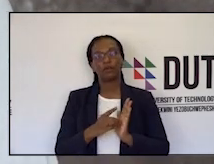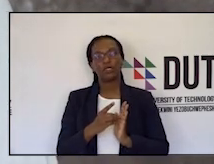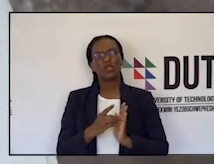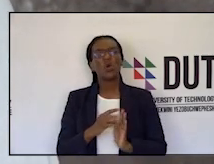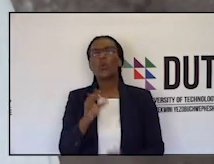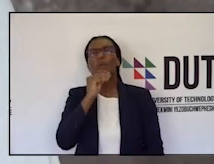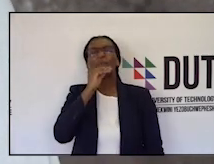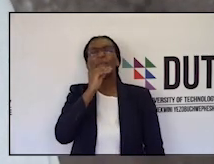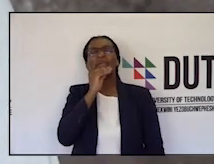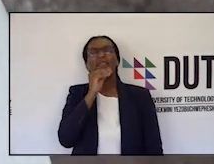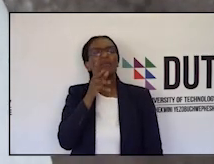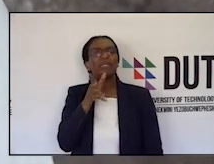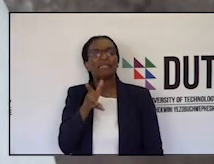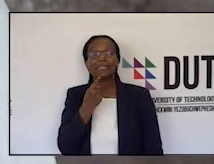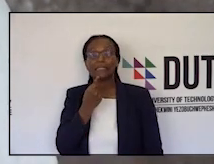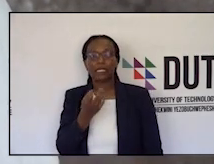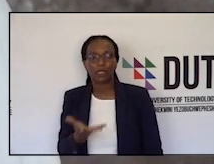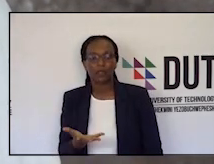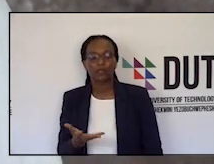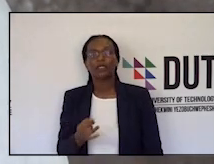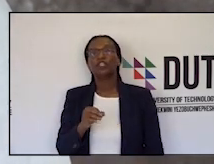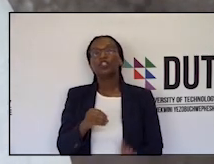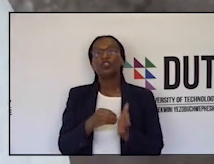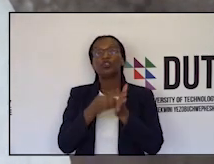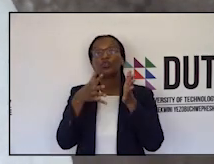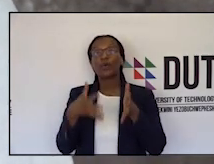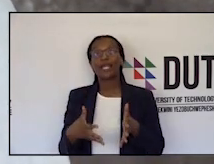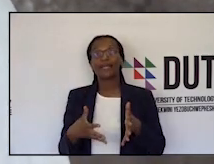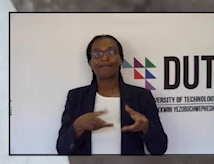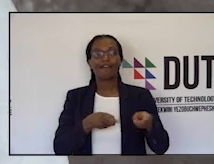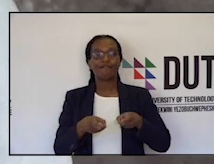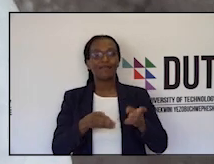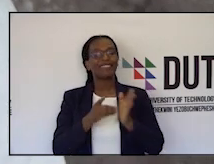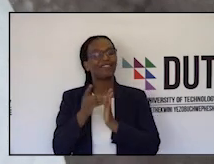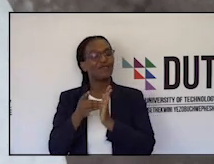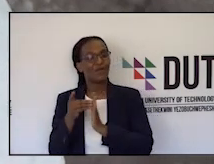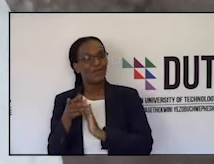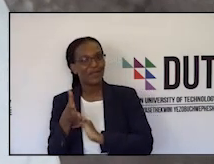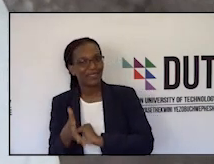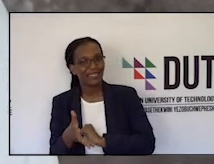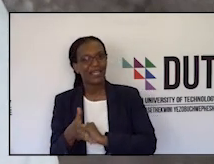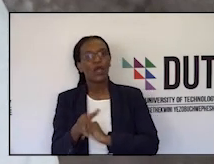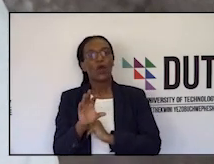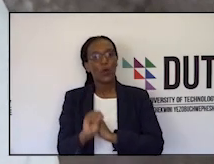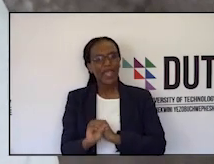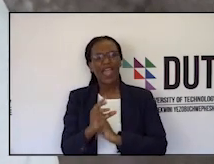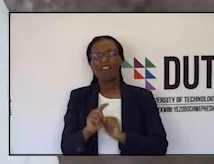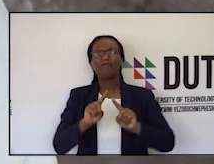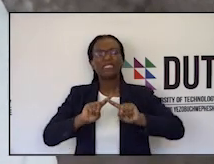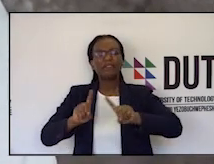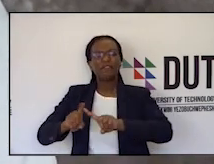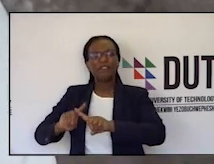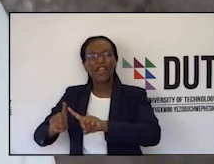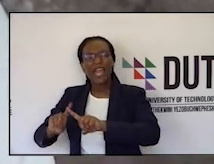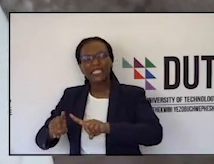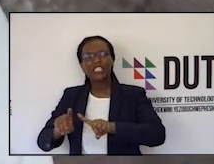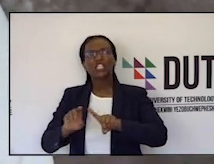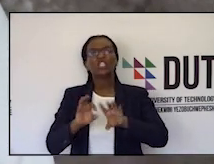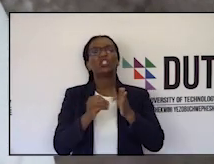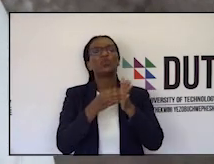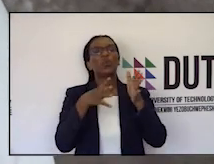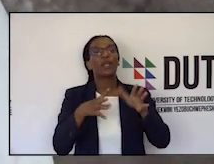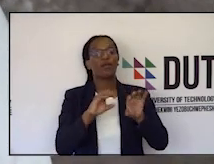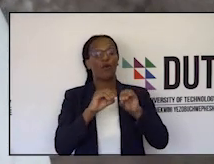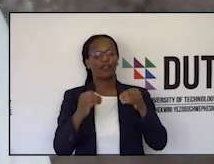What do I mean by that? As Student Governance and Development, we host various student